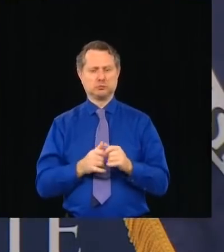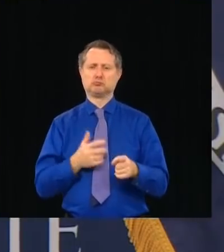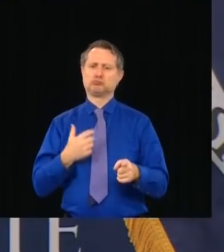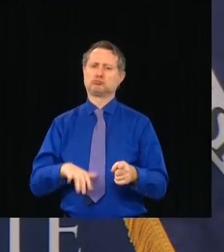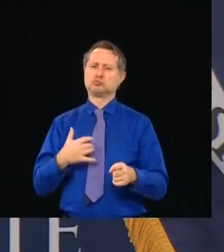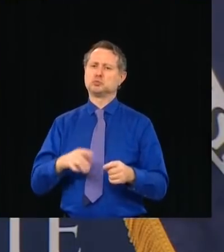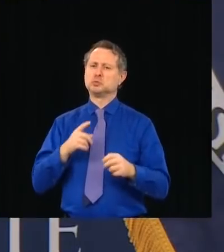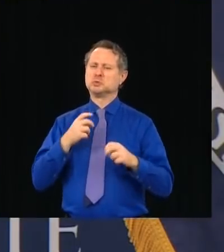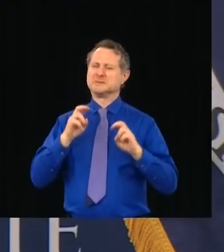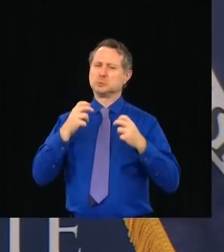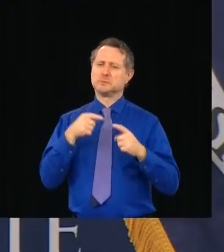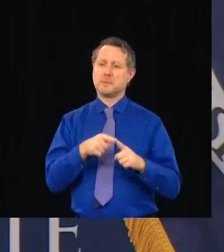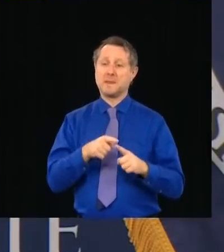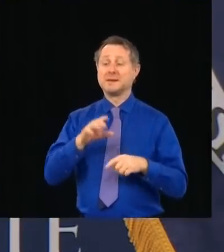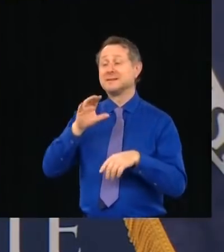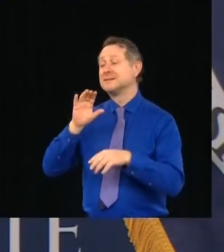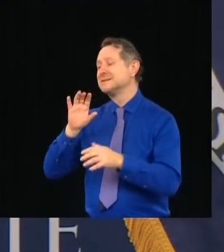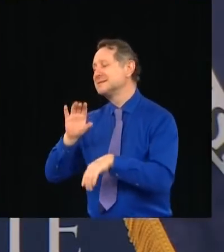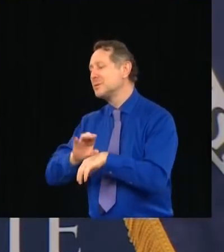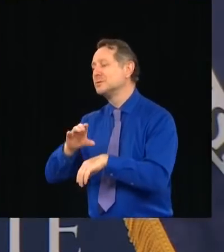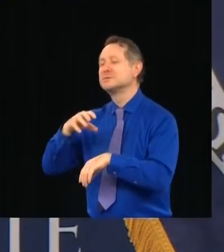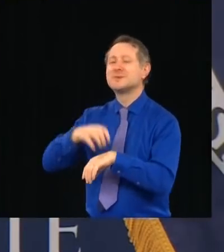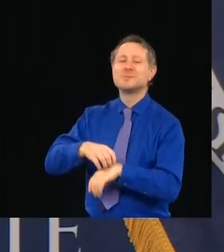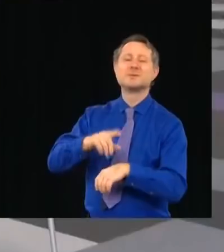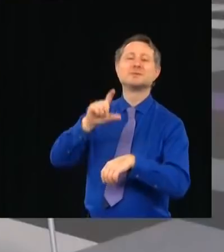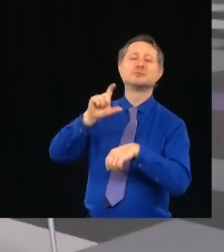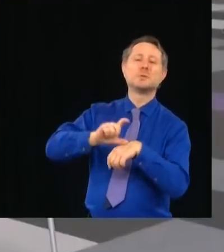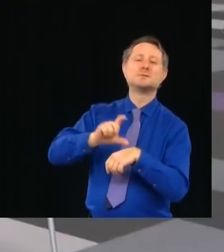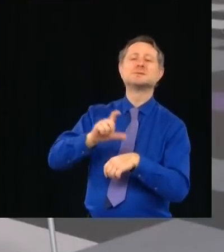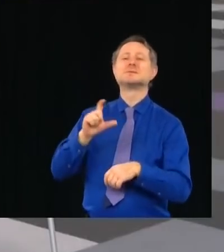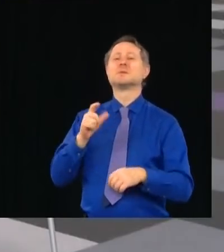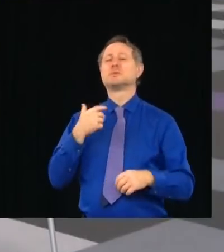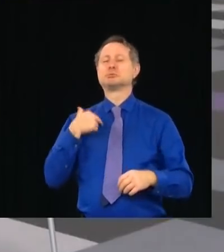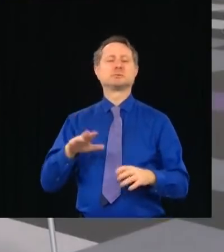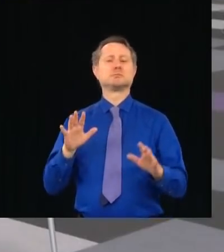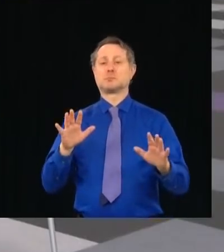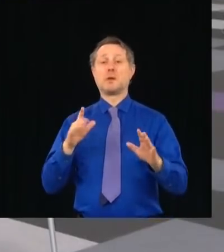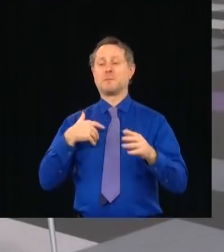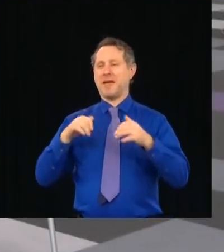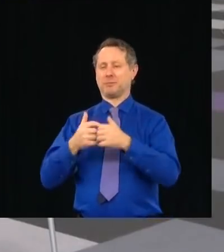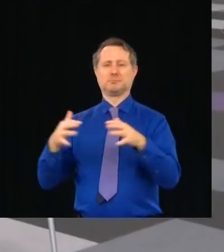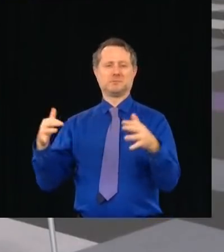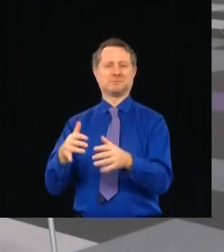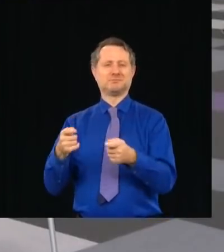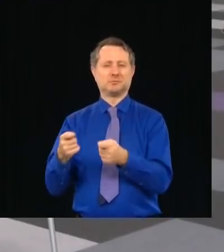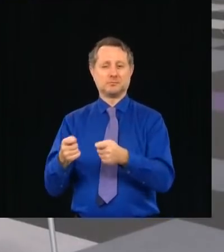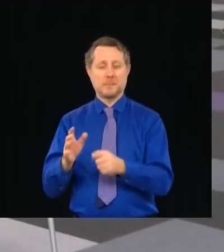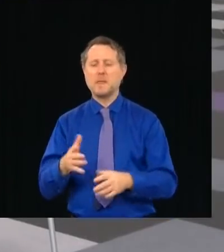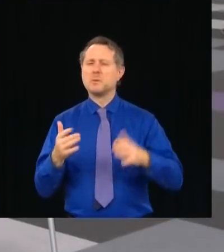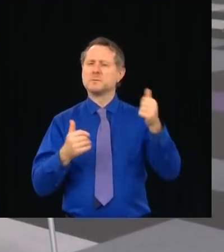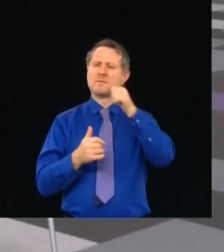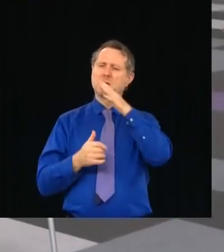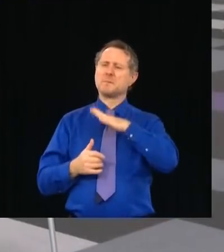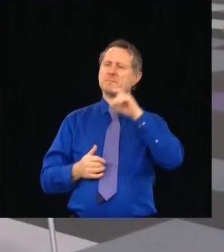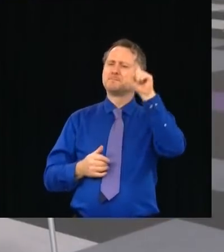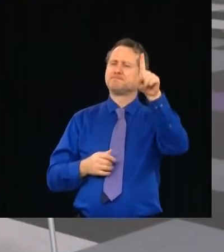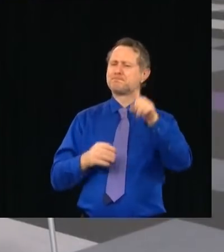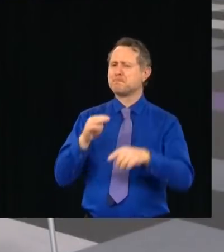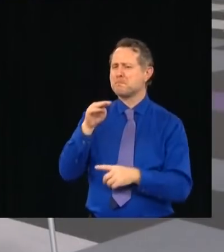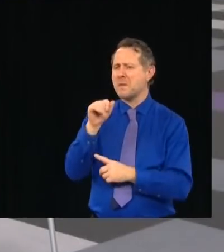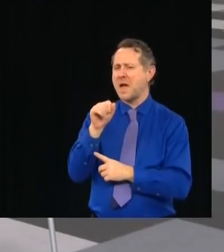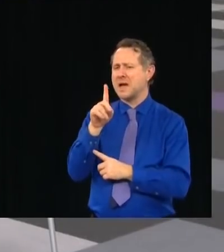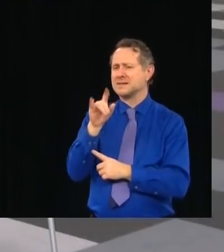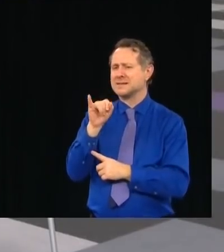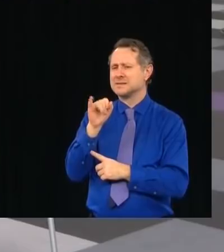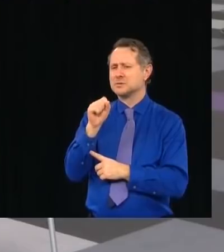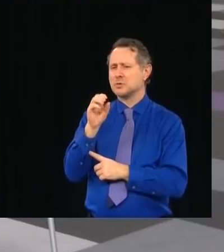temples, mosques. It has nothing to do with religion, it's the gathering. In regards to the Madison County outbreak at Green Empire Farms, more than